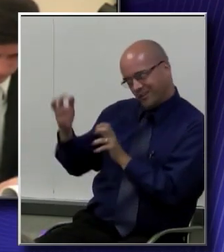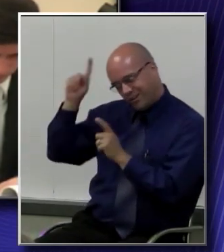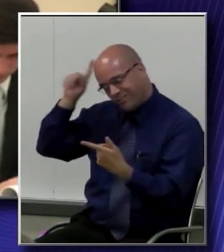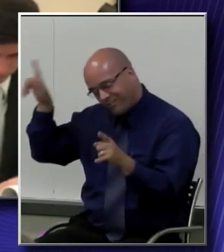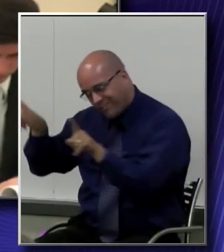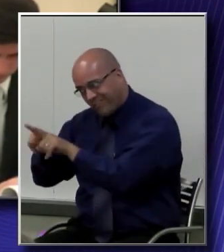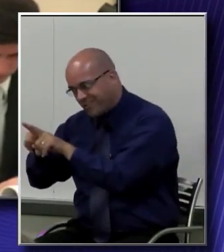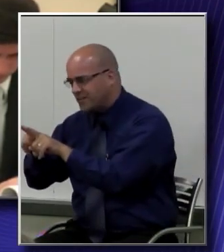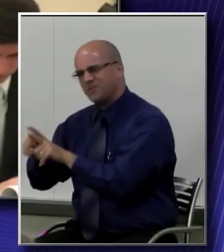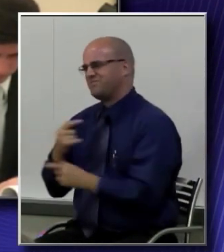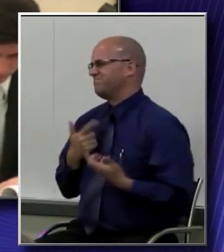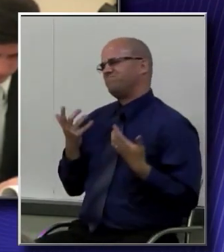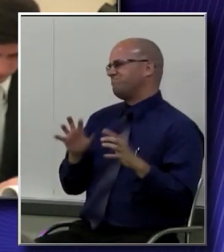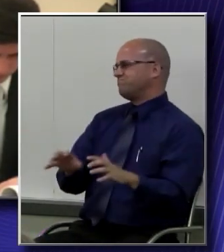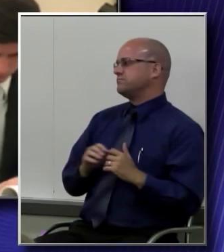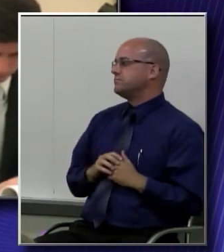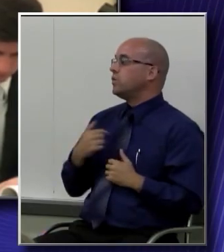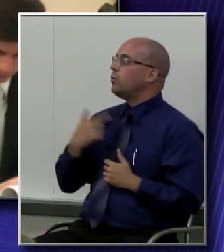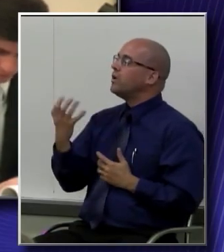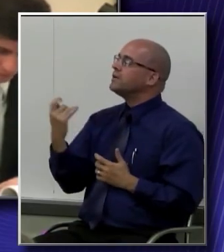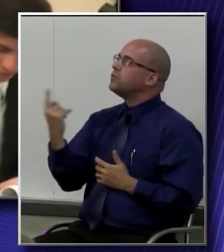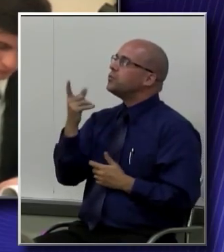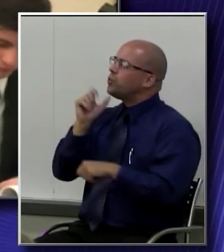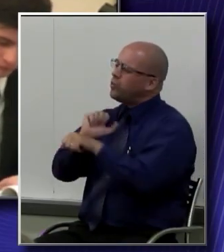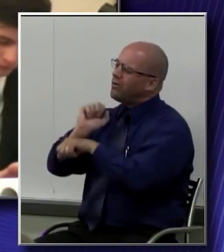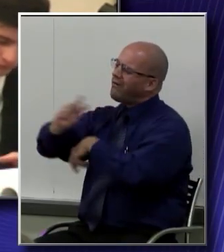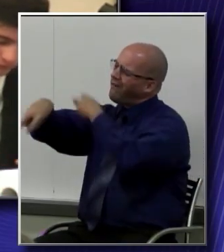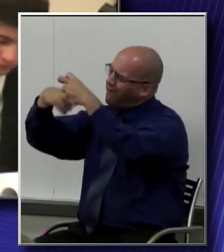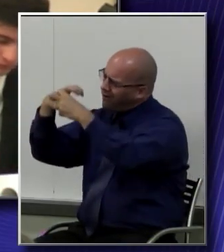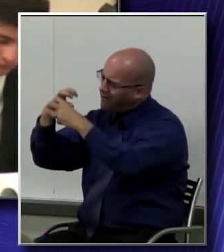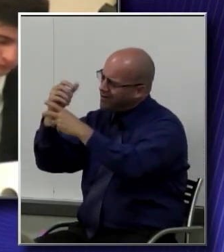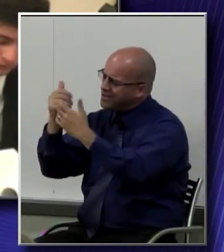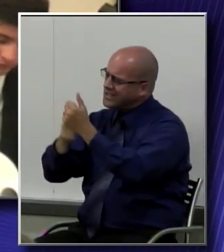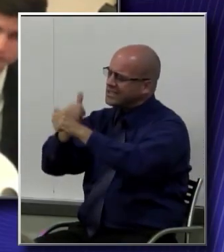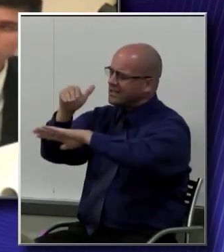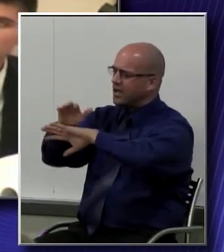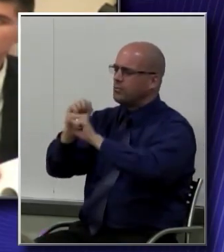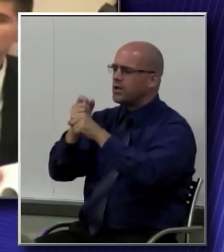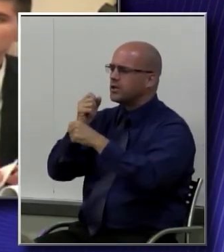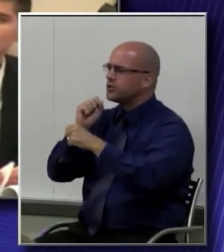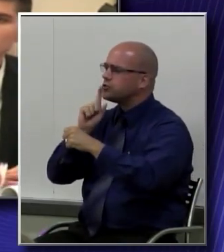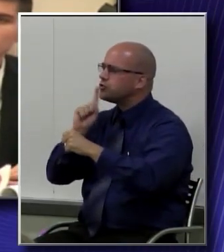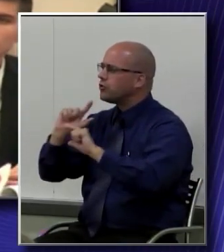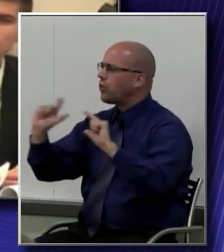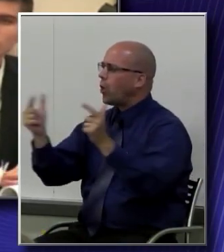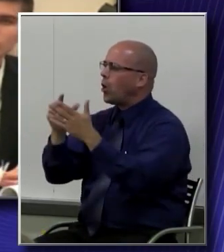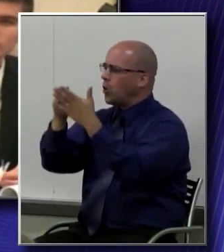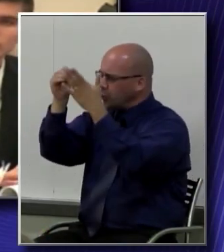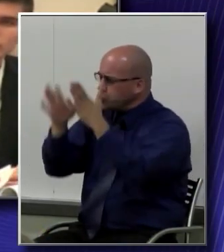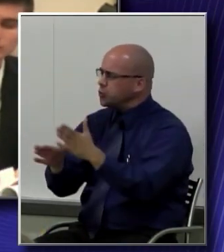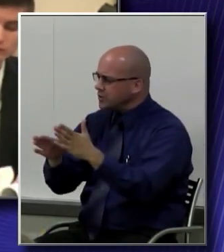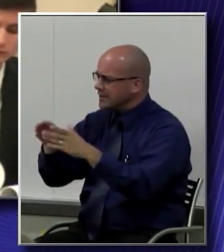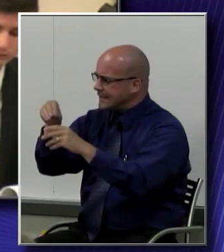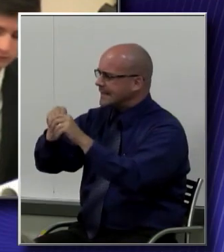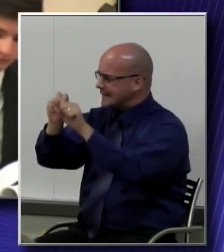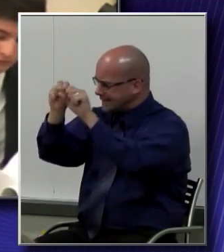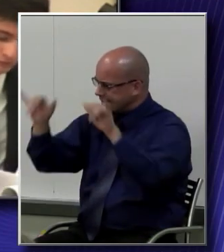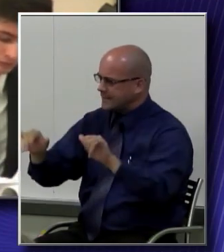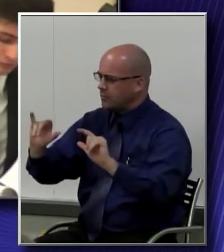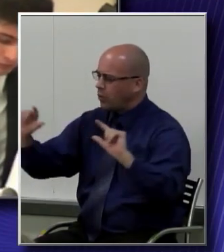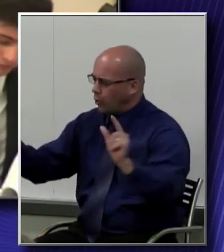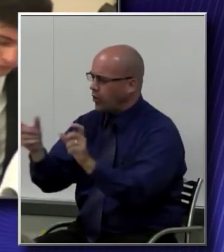tirelessly at night to make sure every student within the UNC system is afforded the same education